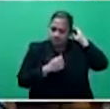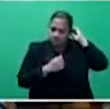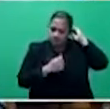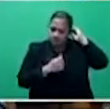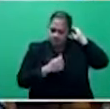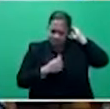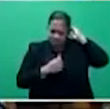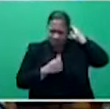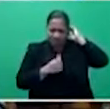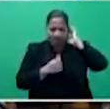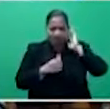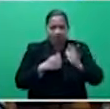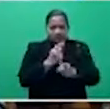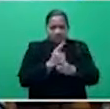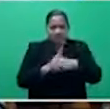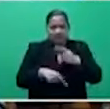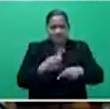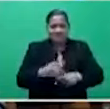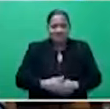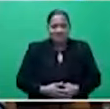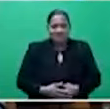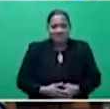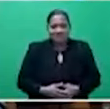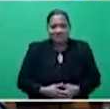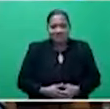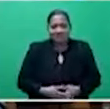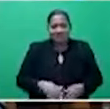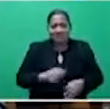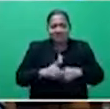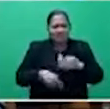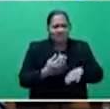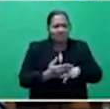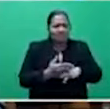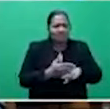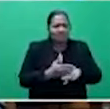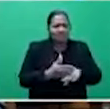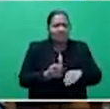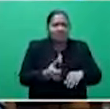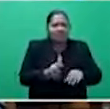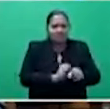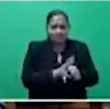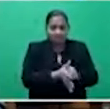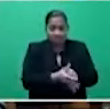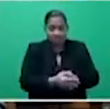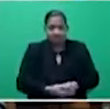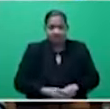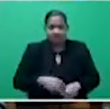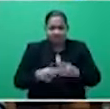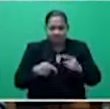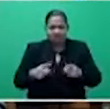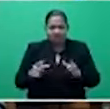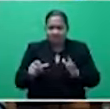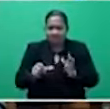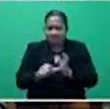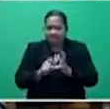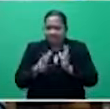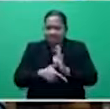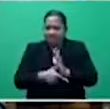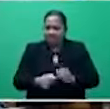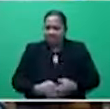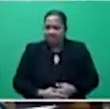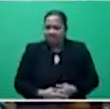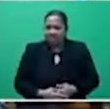projects over other urgent and pressing priorities that caused COVID-19 pandemic during these troubled times? If we have capital projects that could be put on hold, and